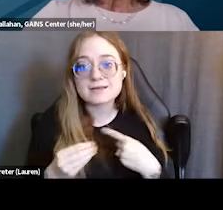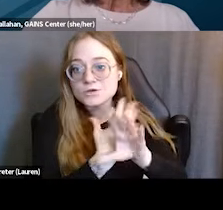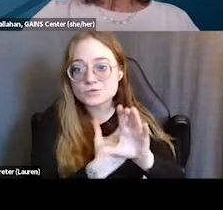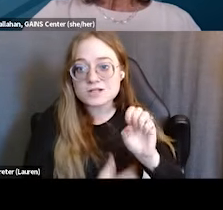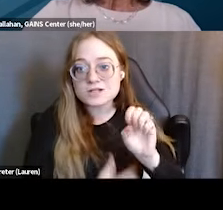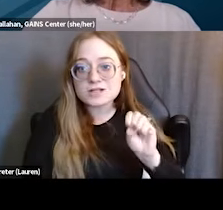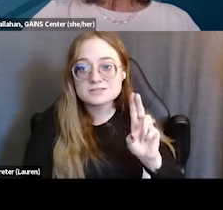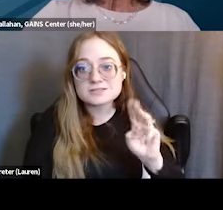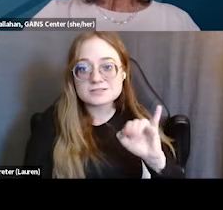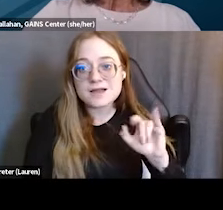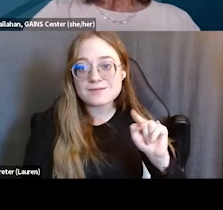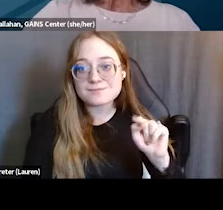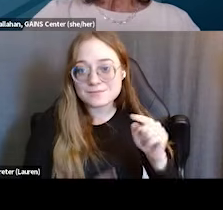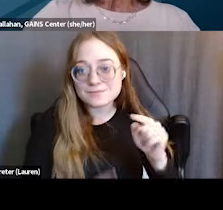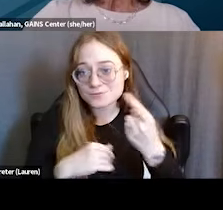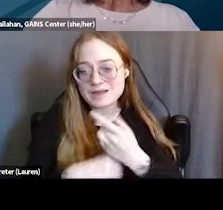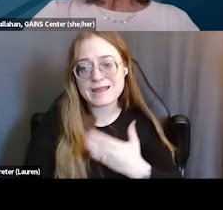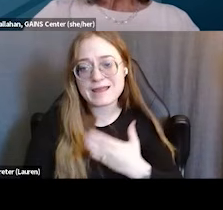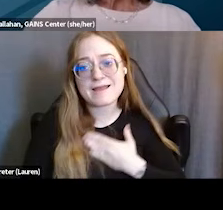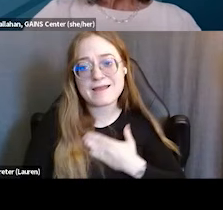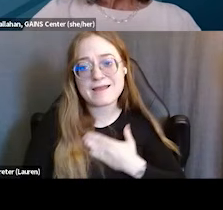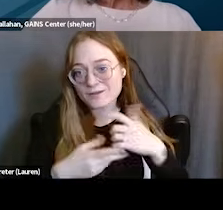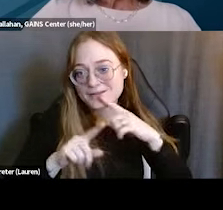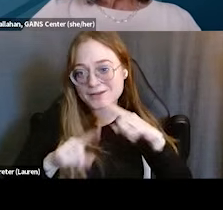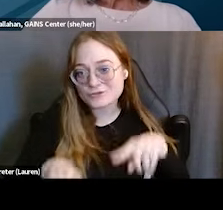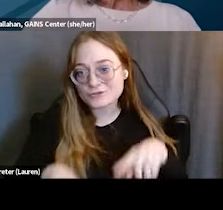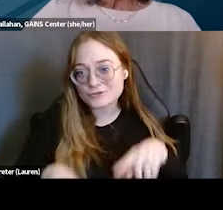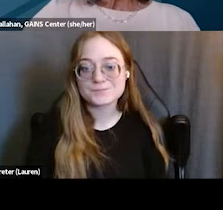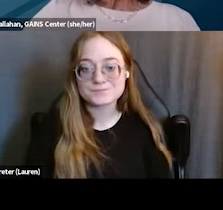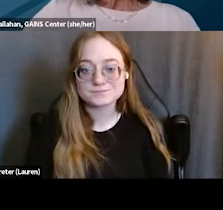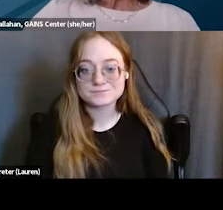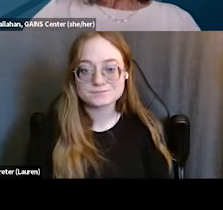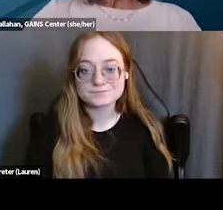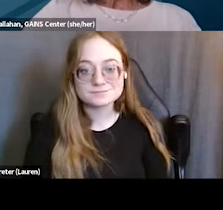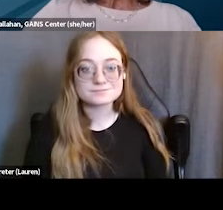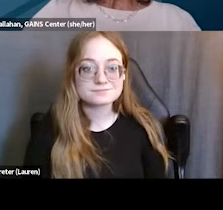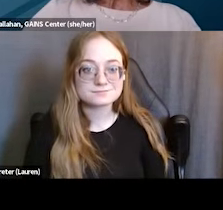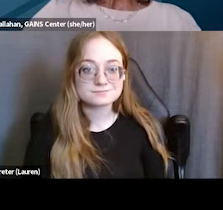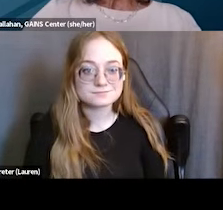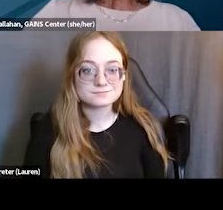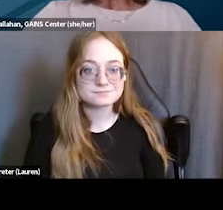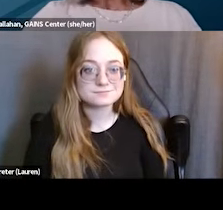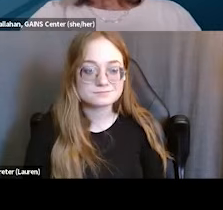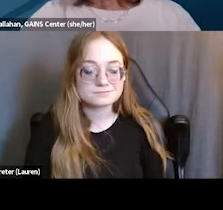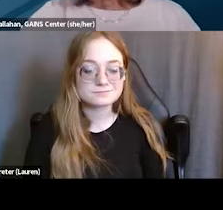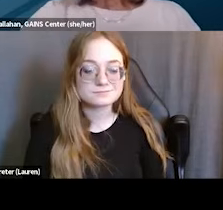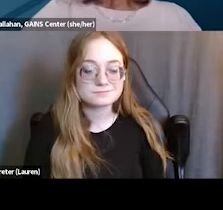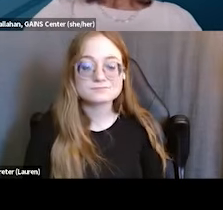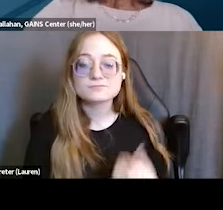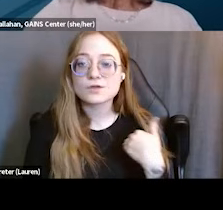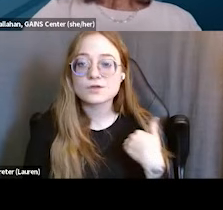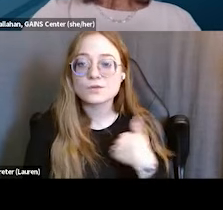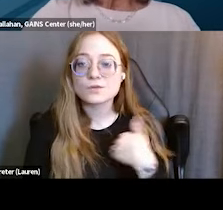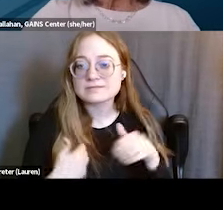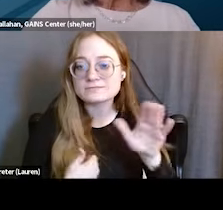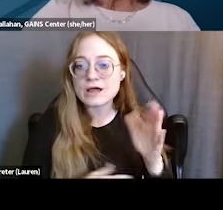attending today. We'd be happy to help you out. Next slide. So we have about a